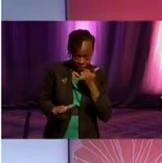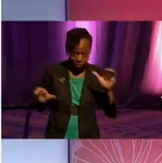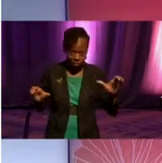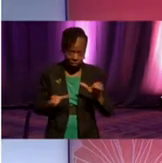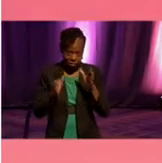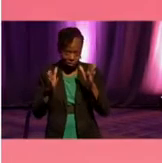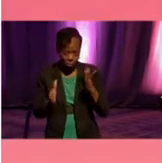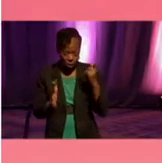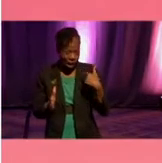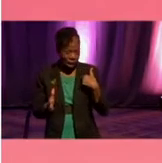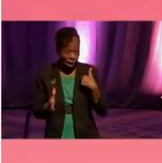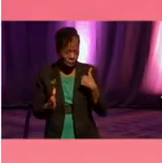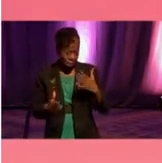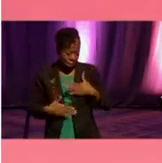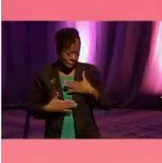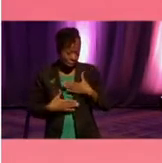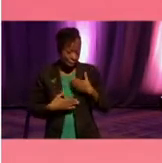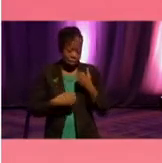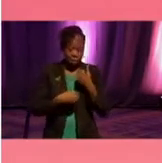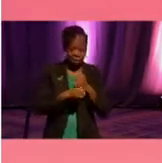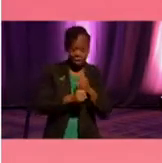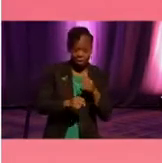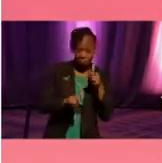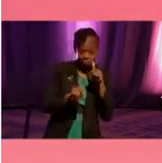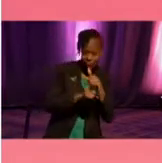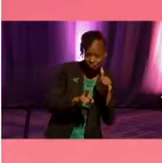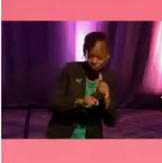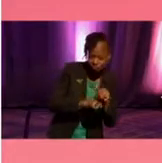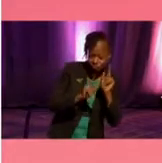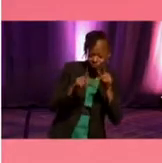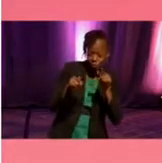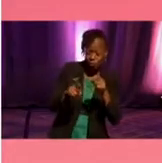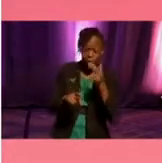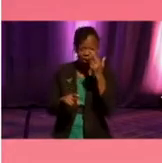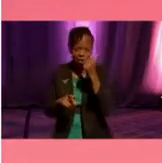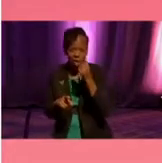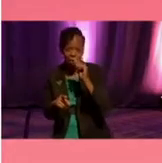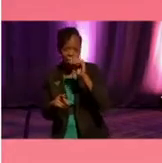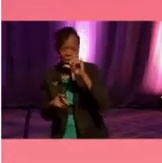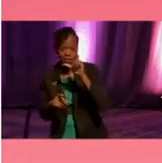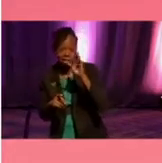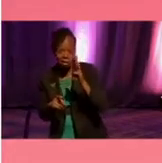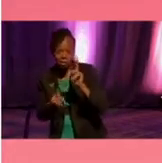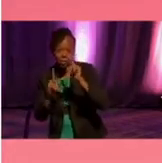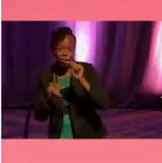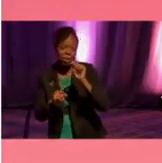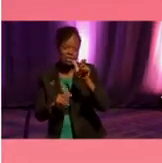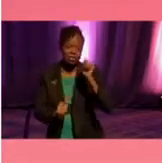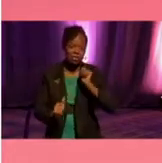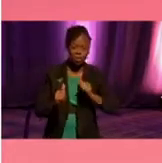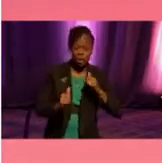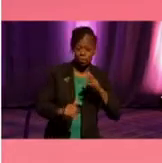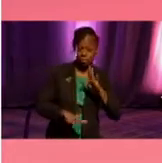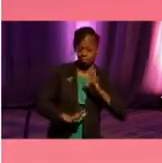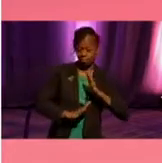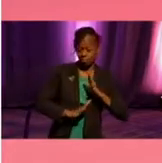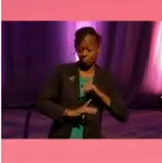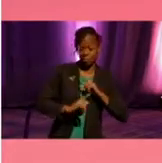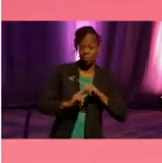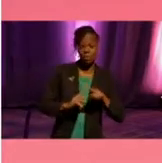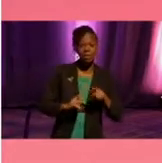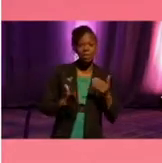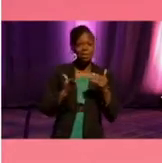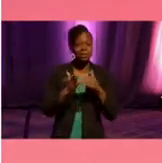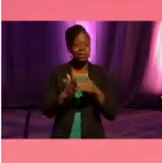jokes. I was fine going to comedy clubs, working TV shows and doing my thing. But again, I was